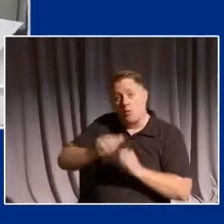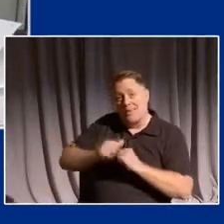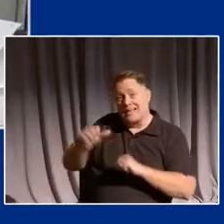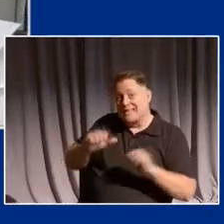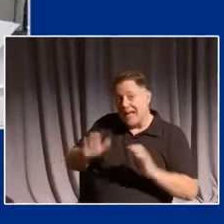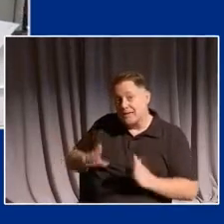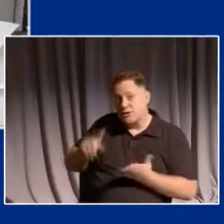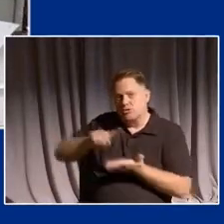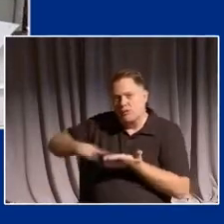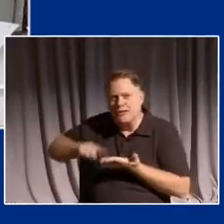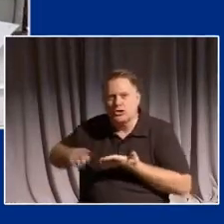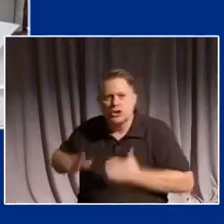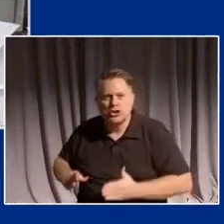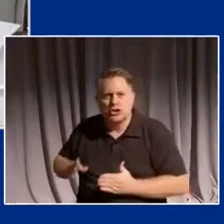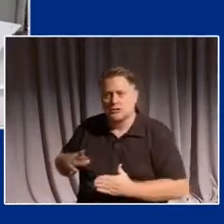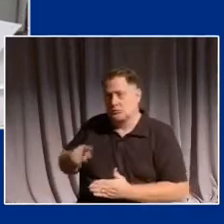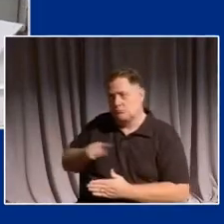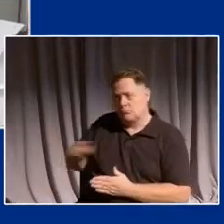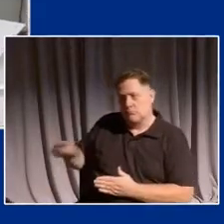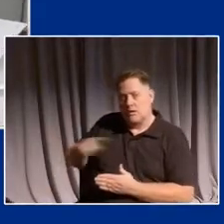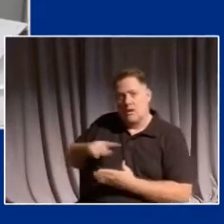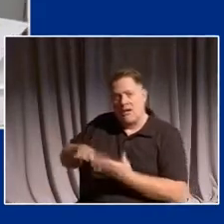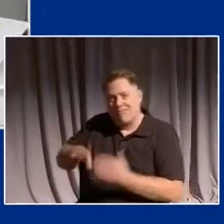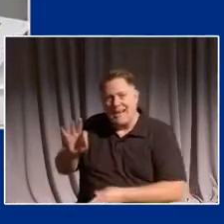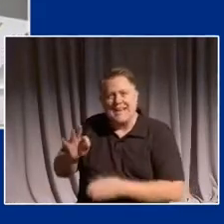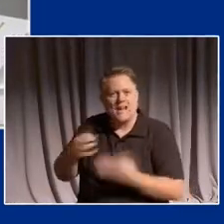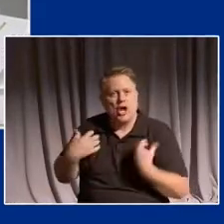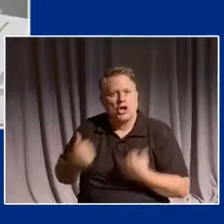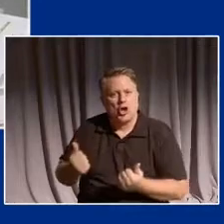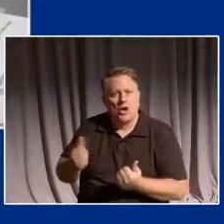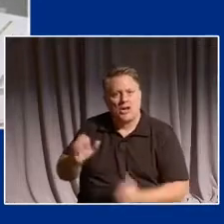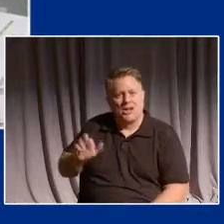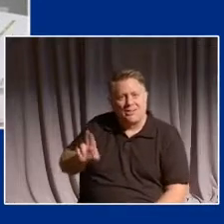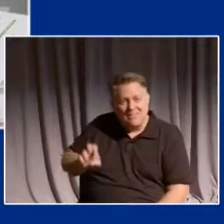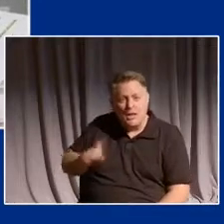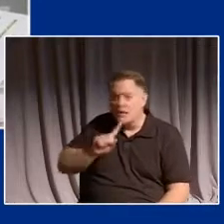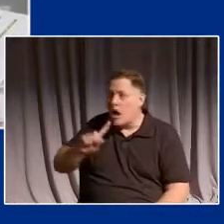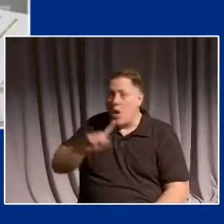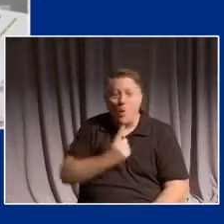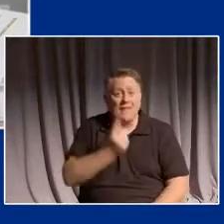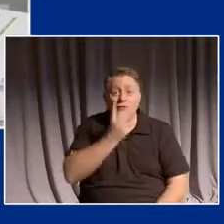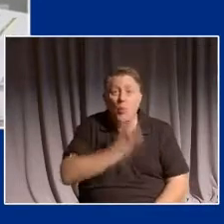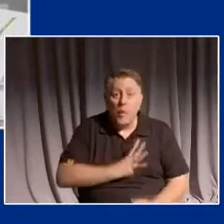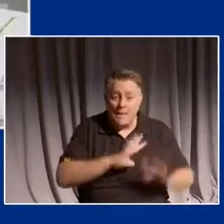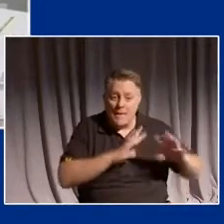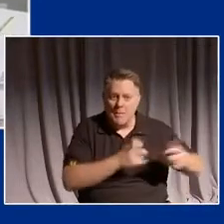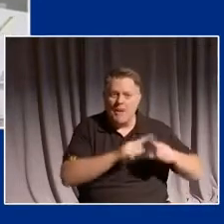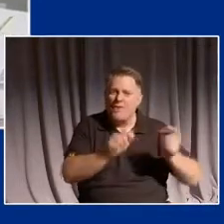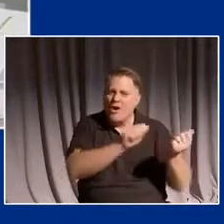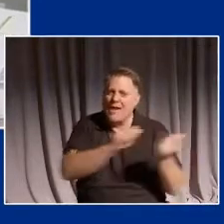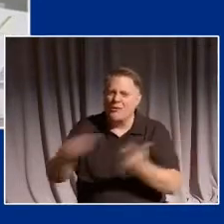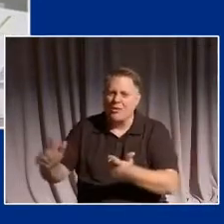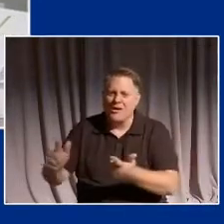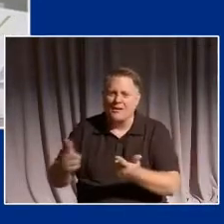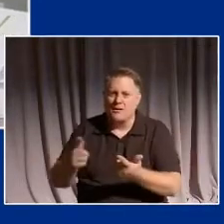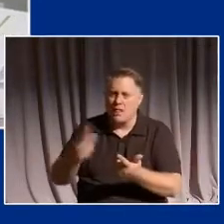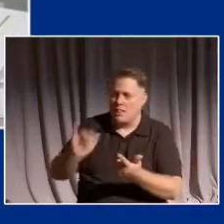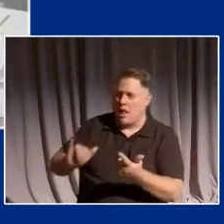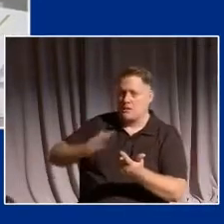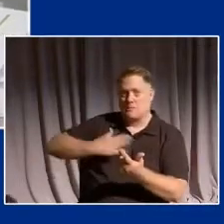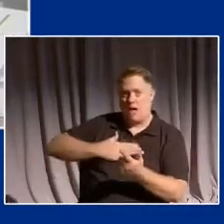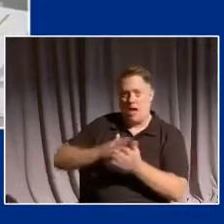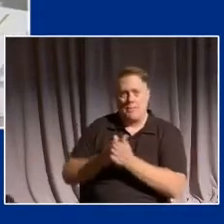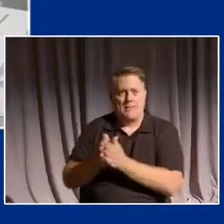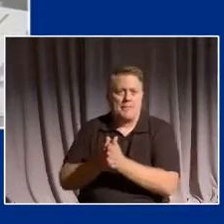and researchers about finding a cure that will work not just for women, but for everyone. That really has been